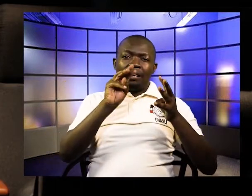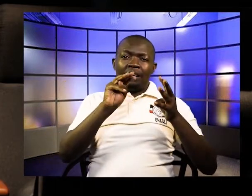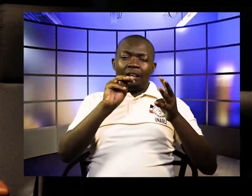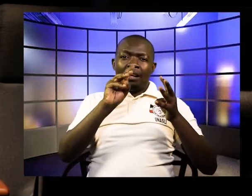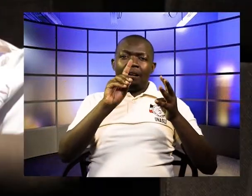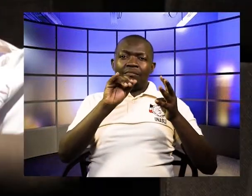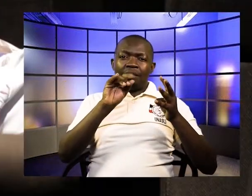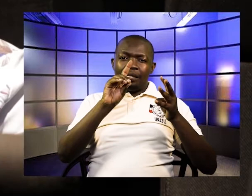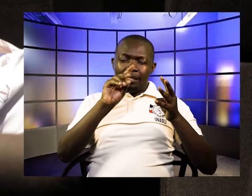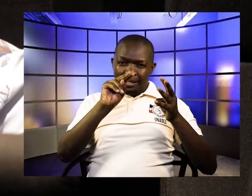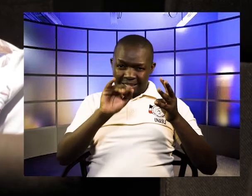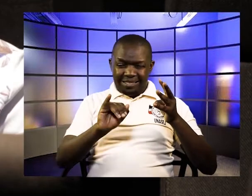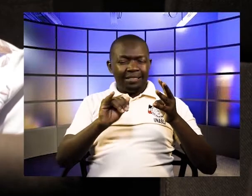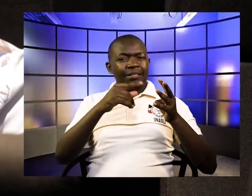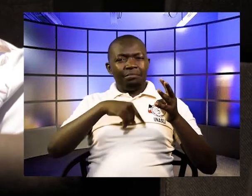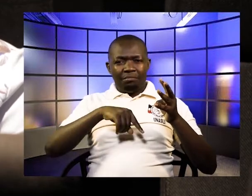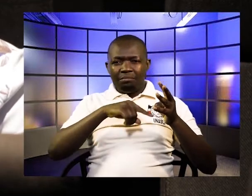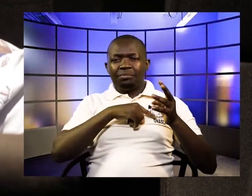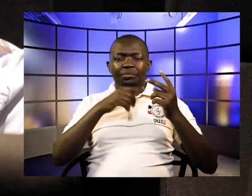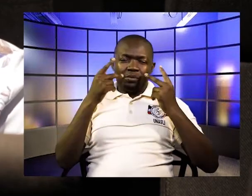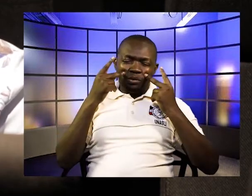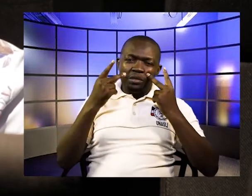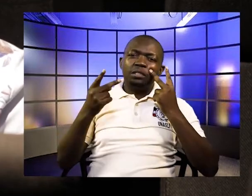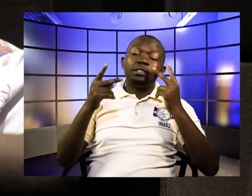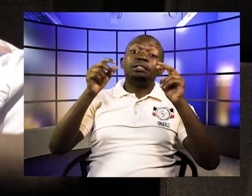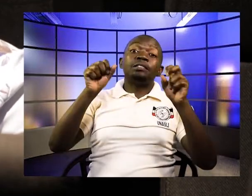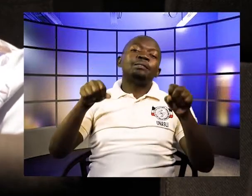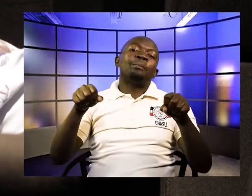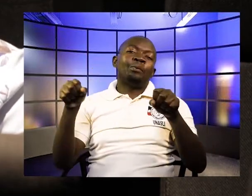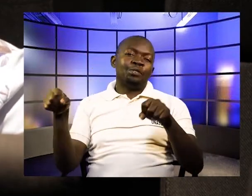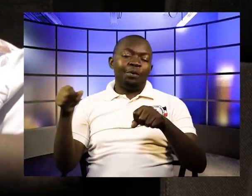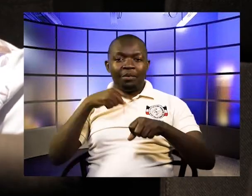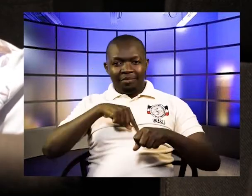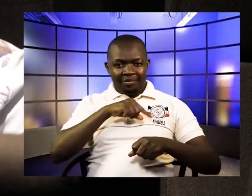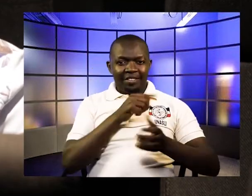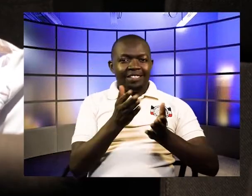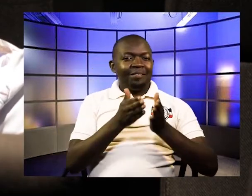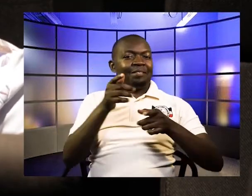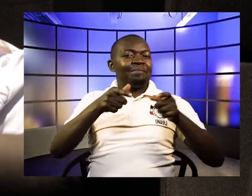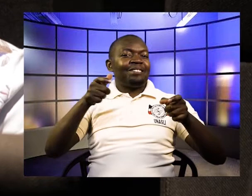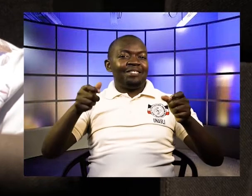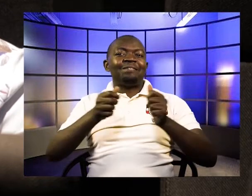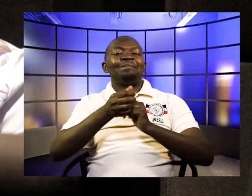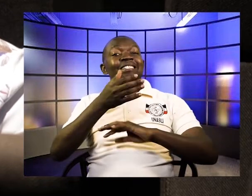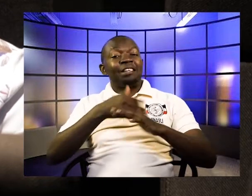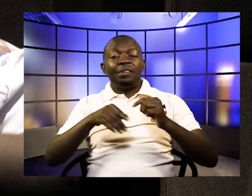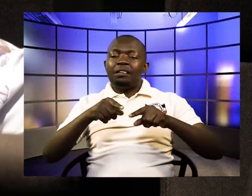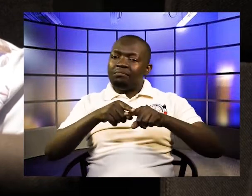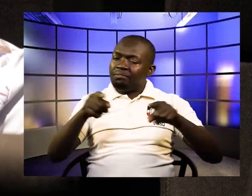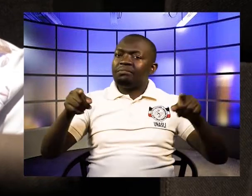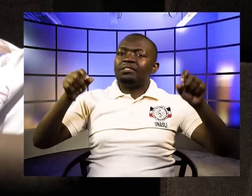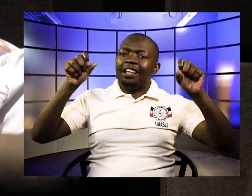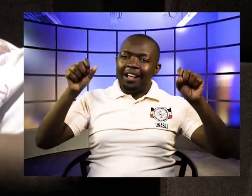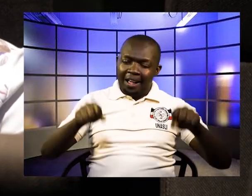country. We have really seen that it is possible. We are serving persons with disabilities. They are able to